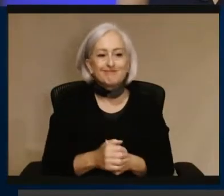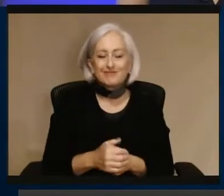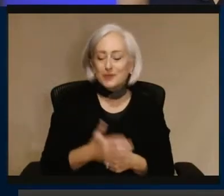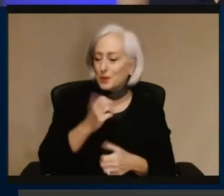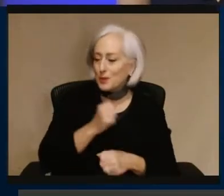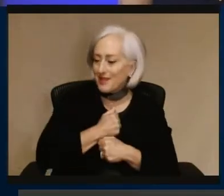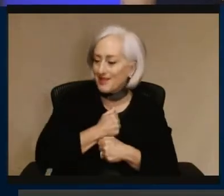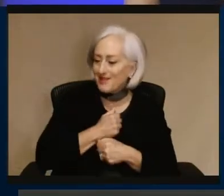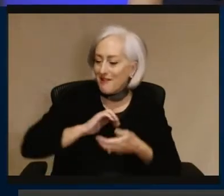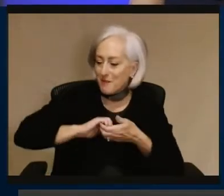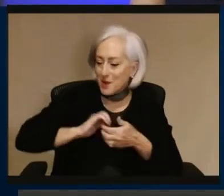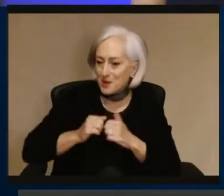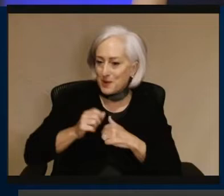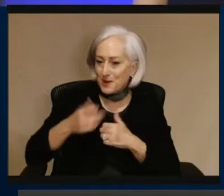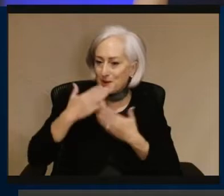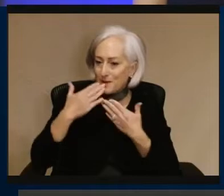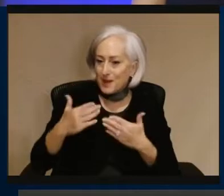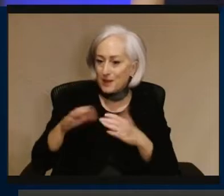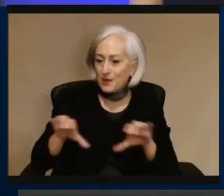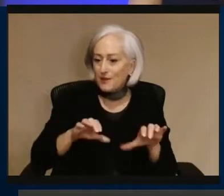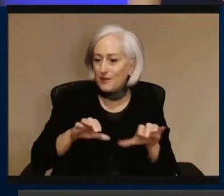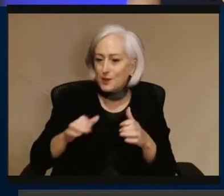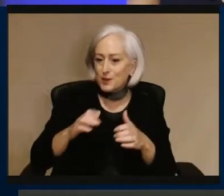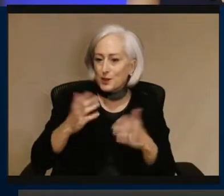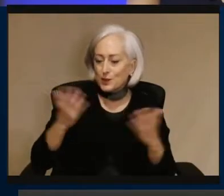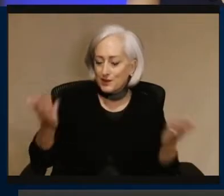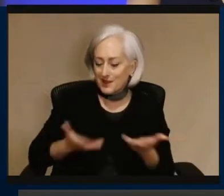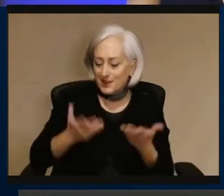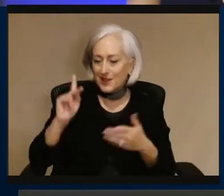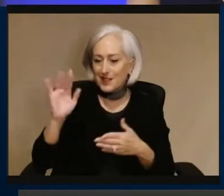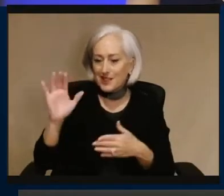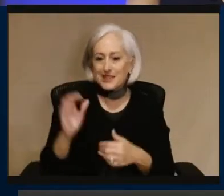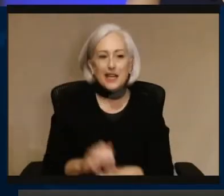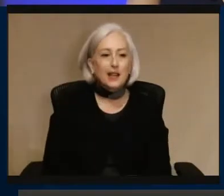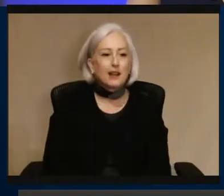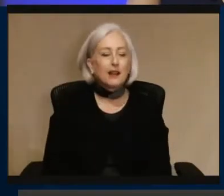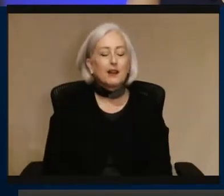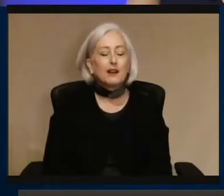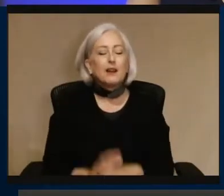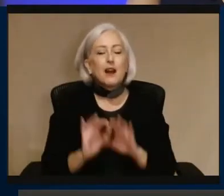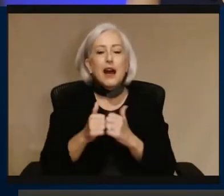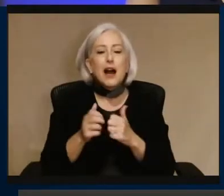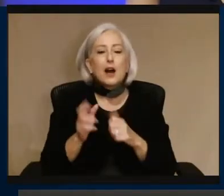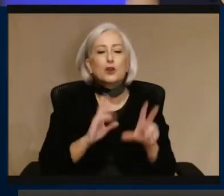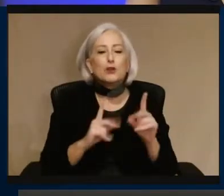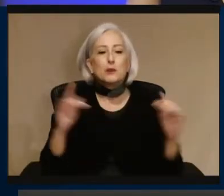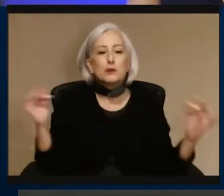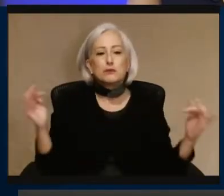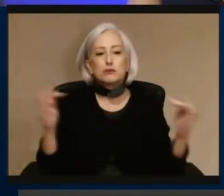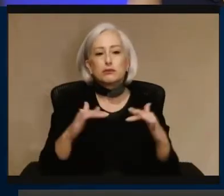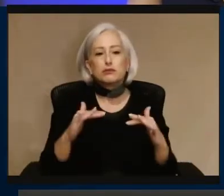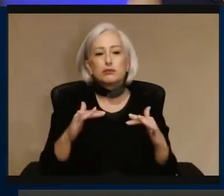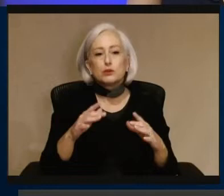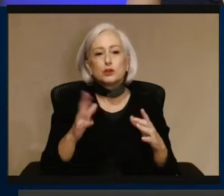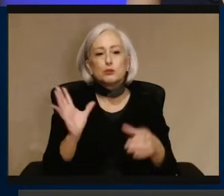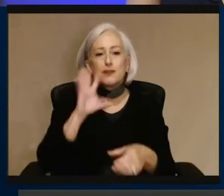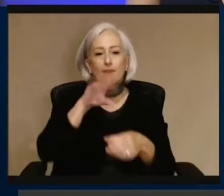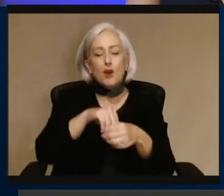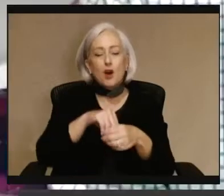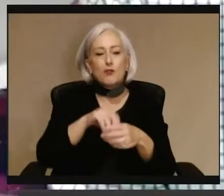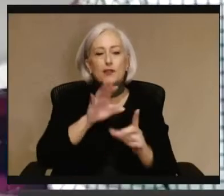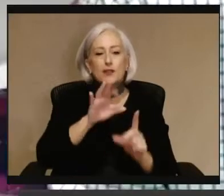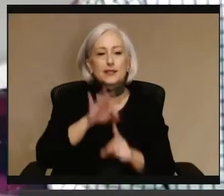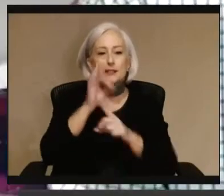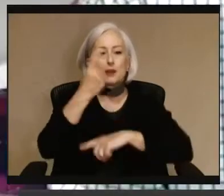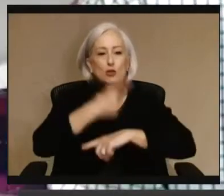thank you for so much that you're doing in our community. How do people come out and take part in this special day at the K? Well,